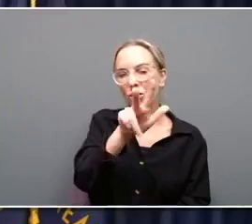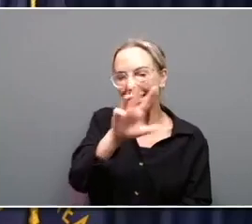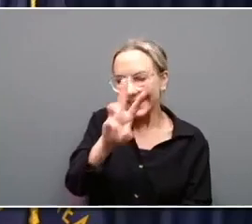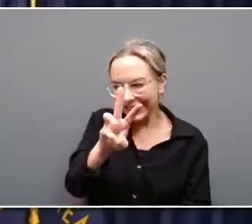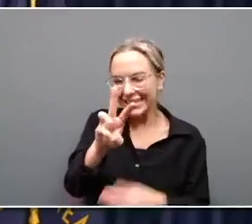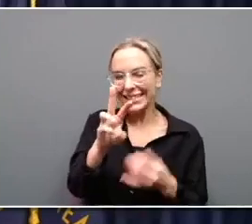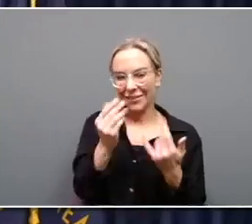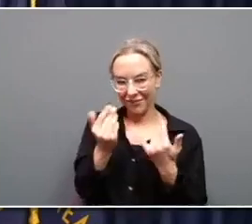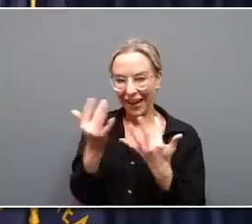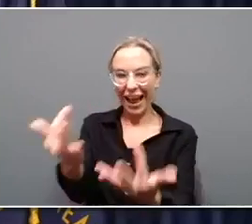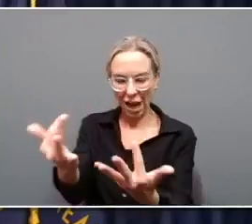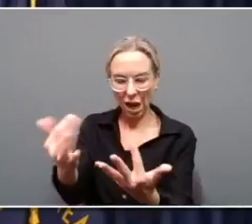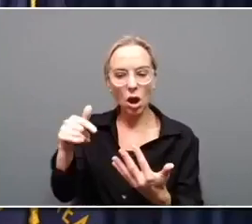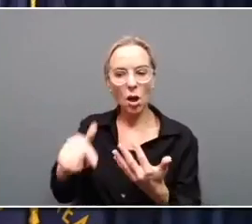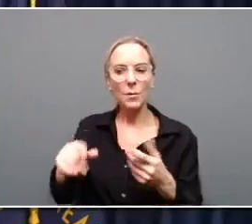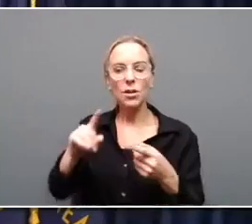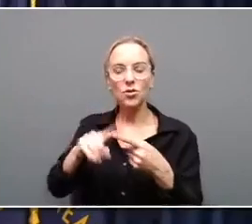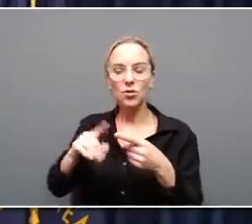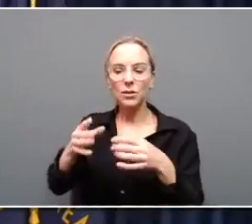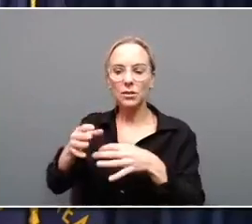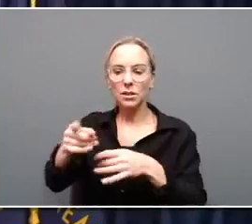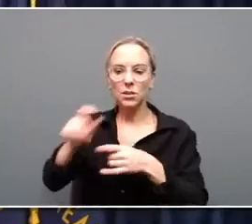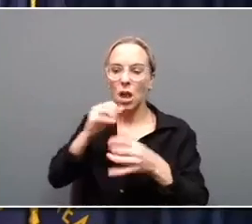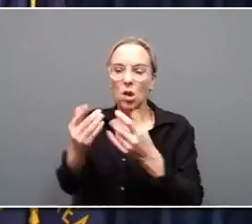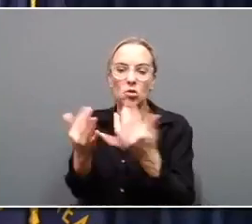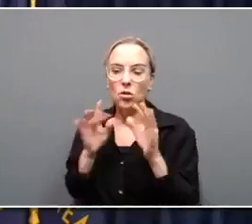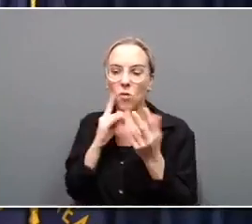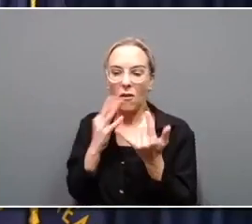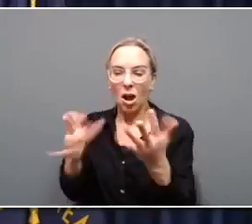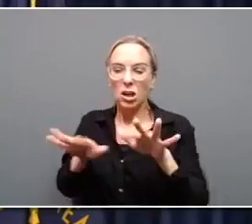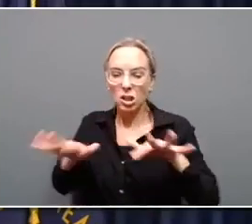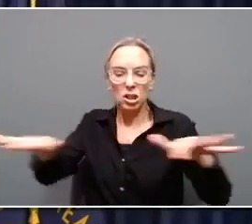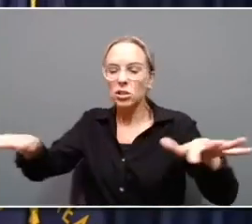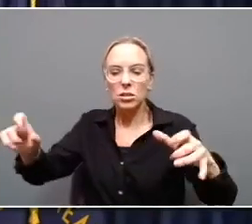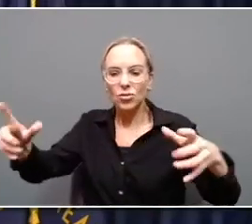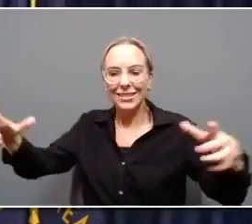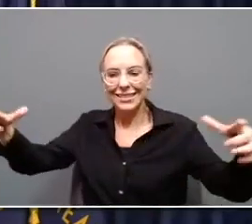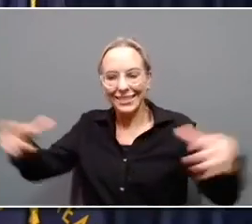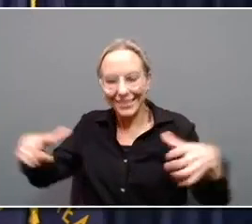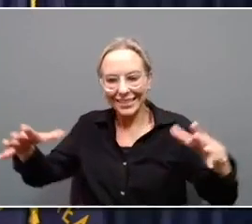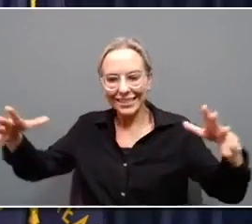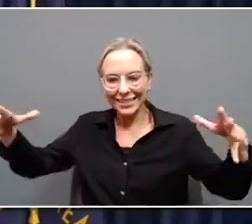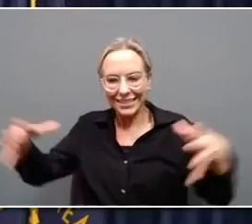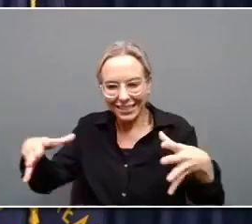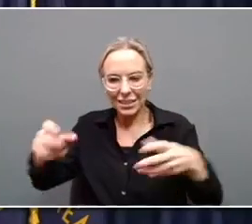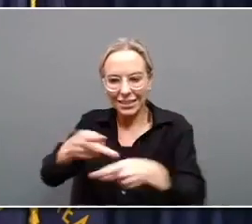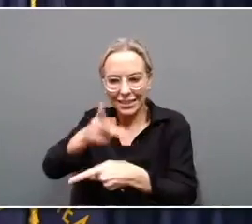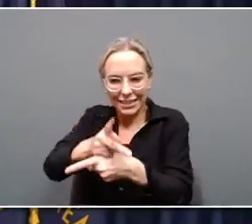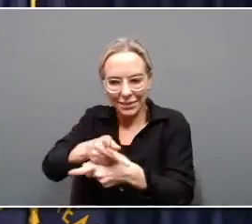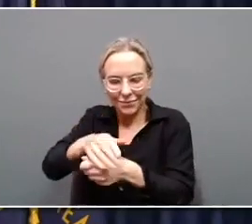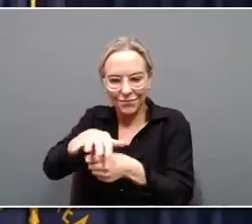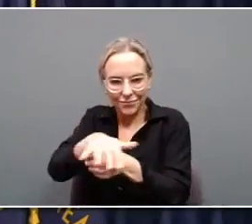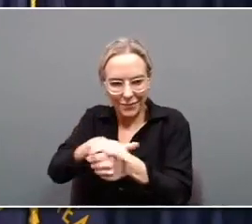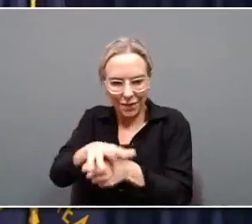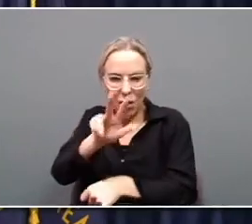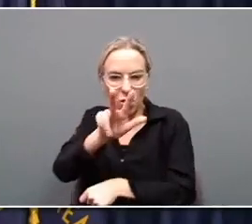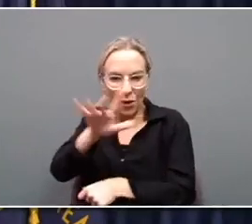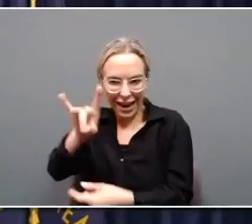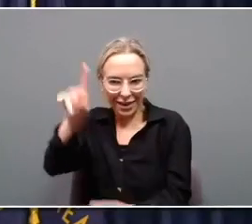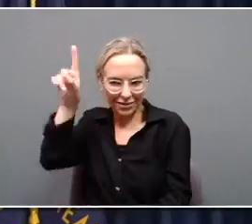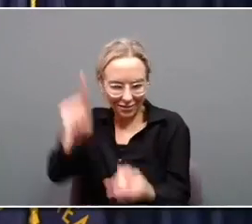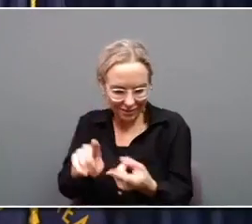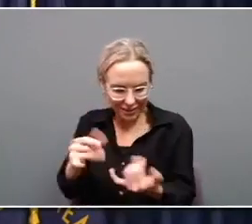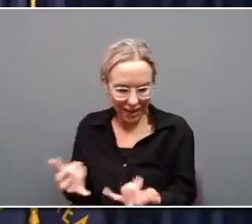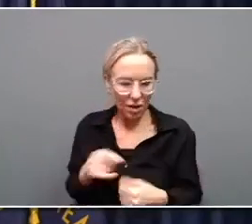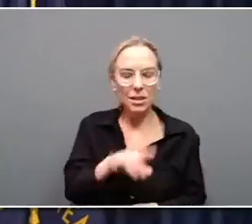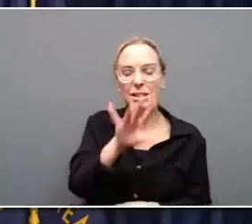lines stopping the spread, but require some level of action. As of this morning, we have 38 of those. 7 counties,